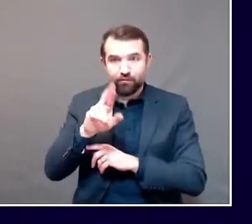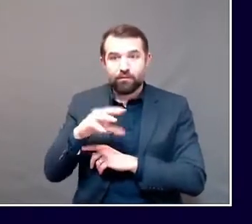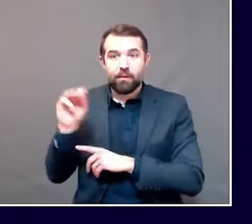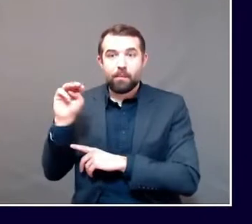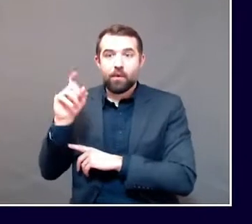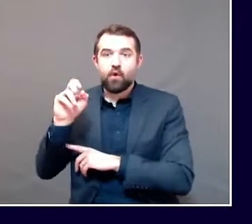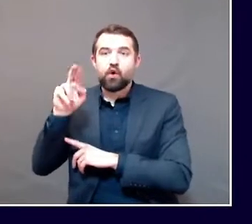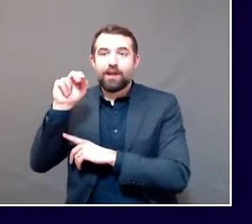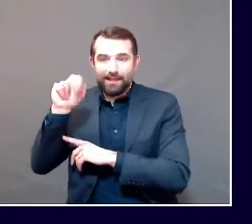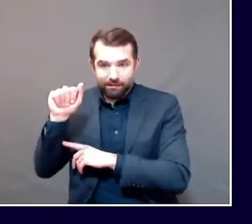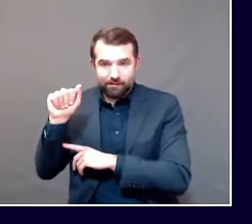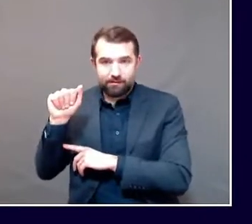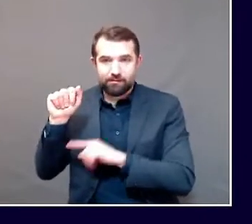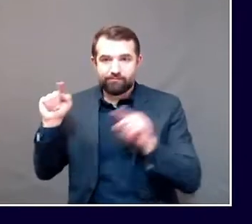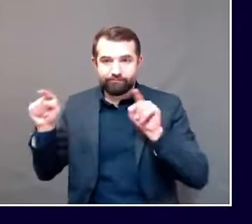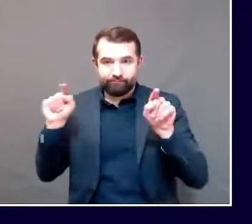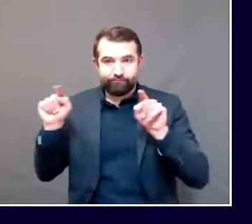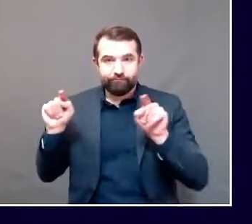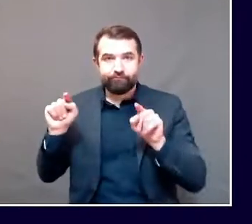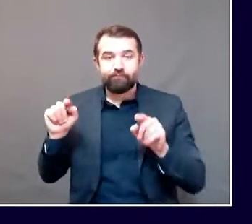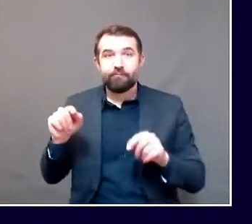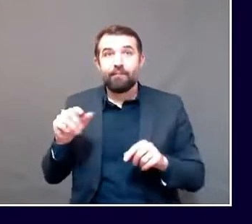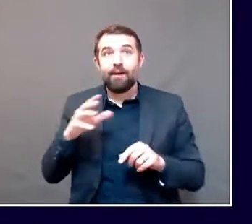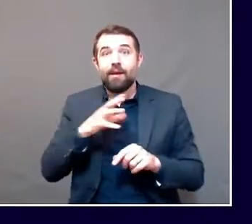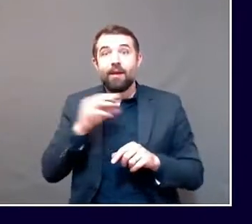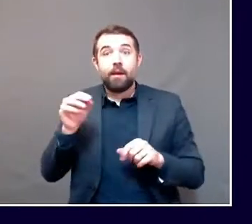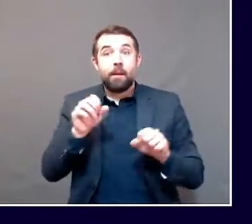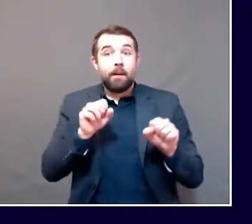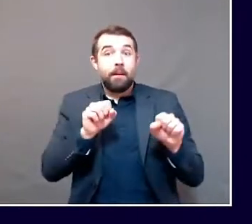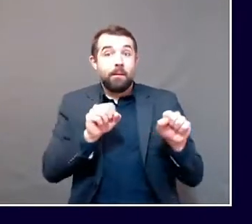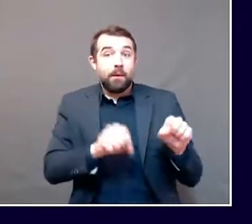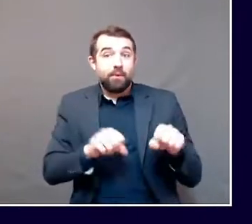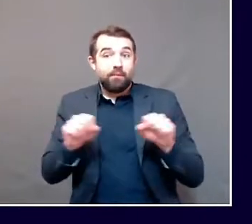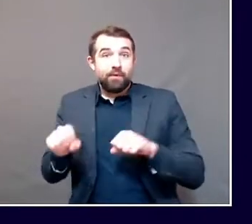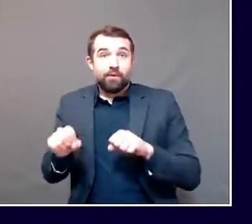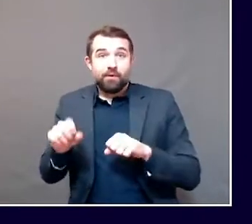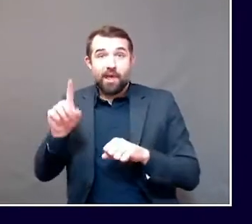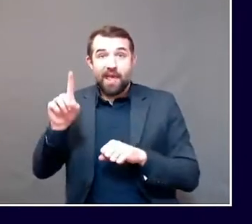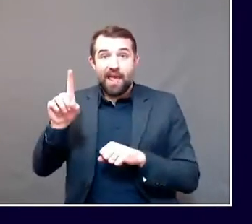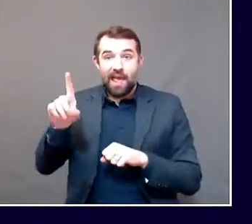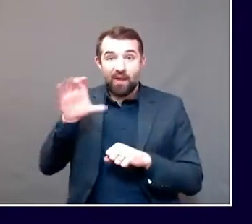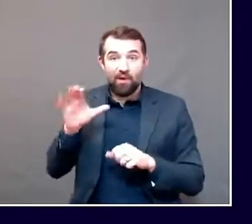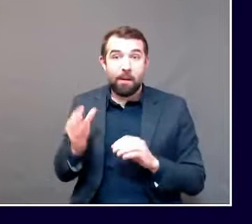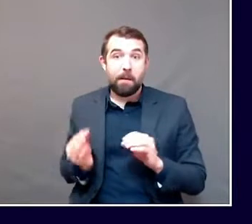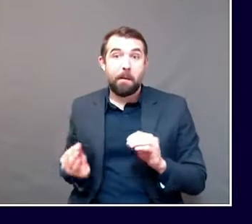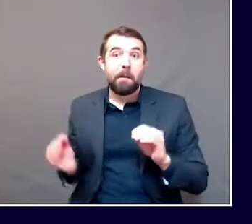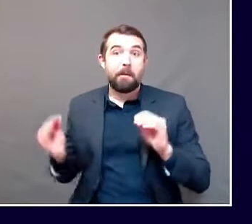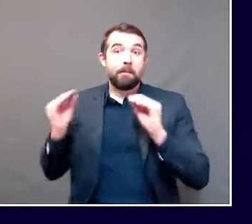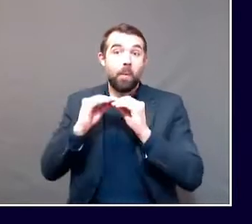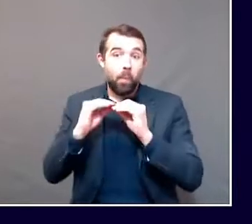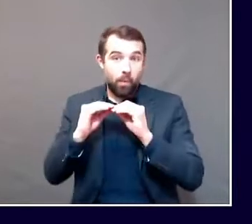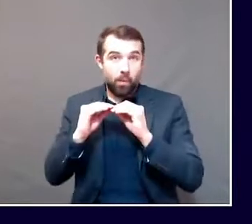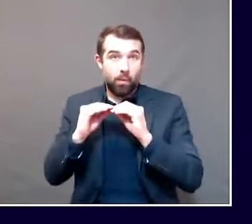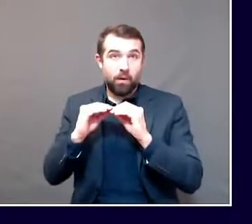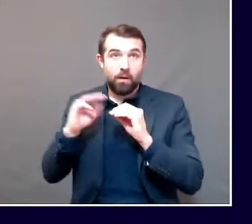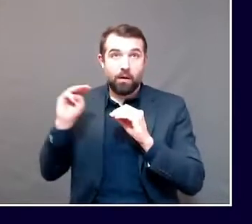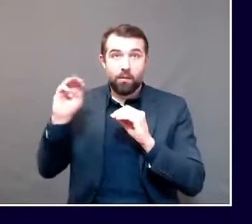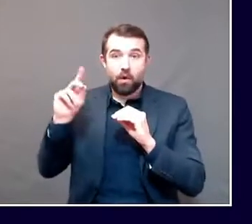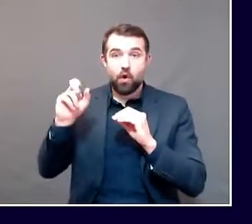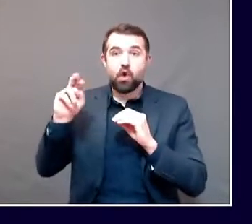addition of potentially 100 more Moderna doses this week next week as compared to this